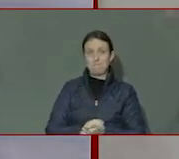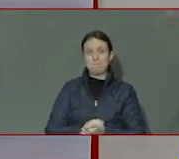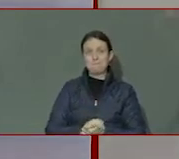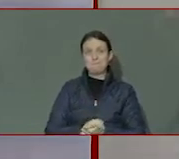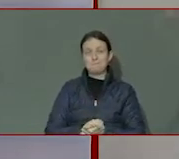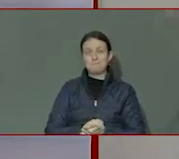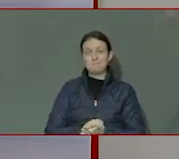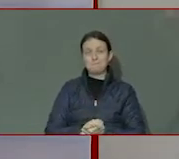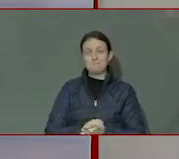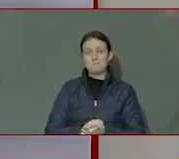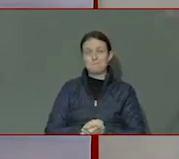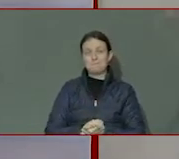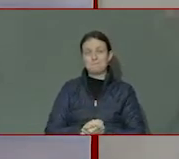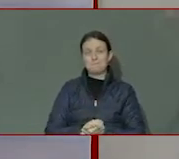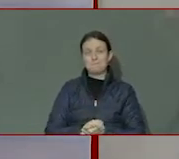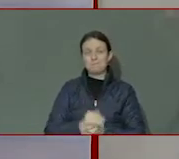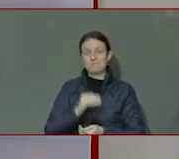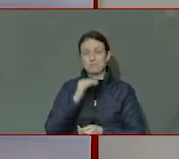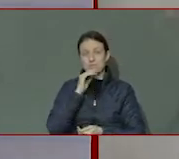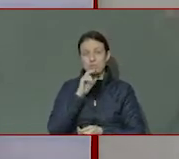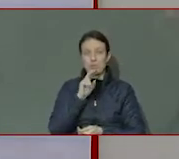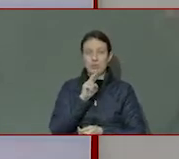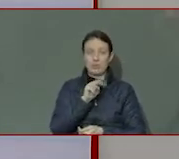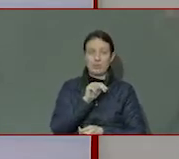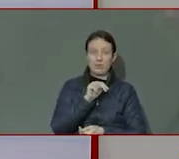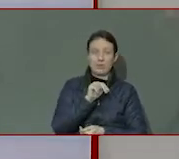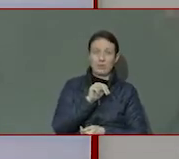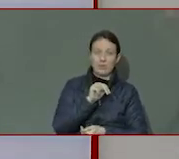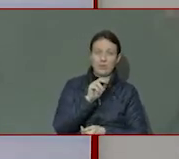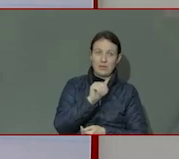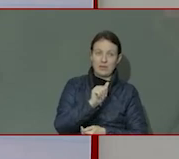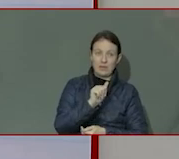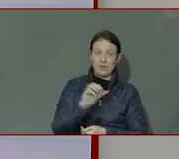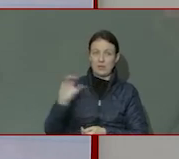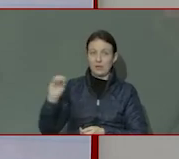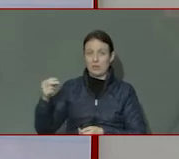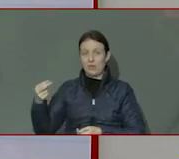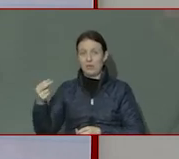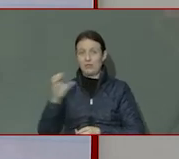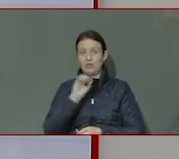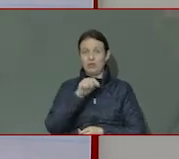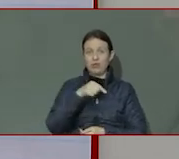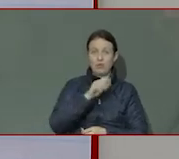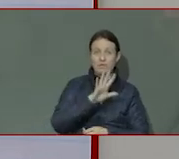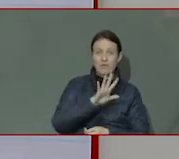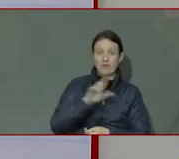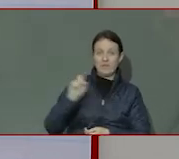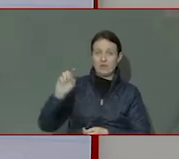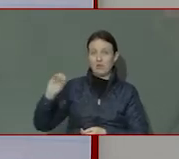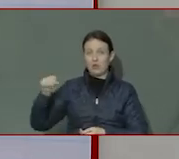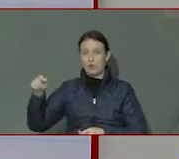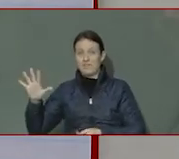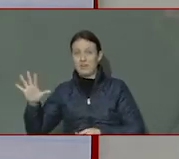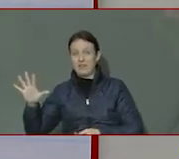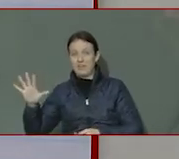So the concentration of hydroxide is also 0,5. You agree? What is my problem